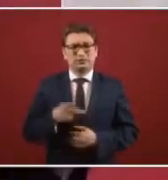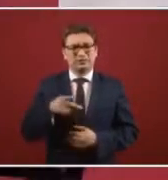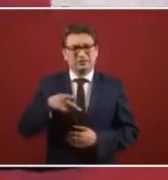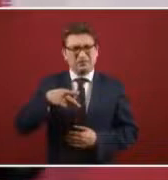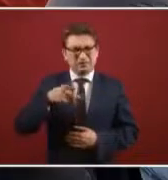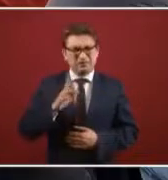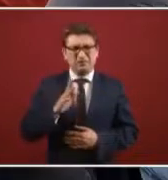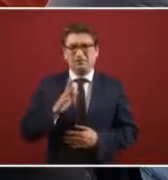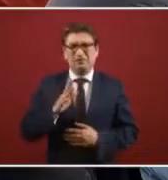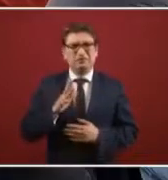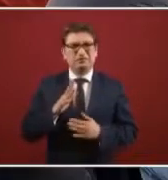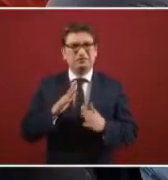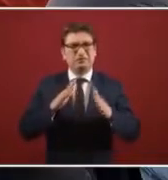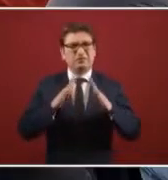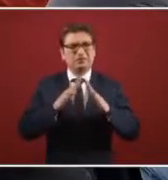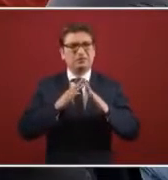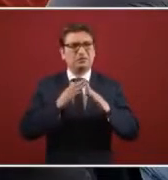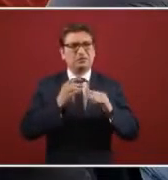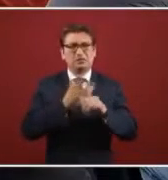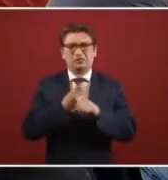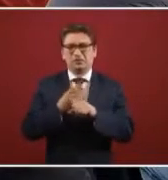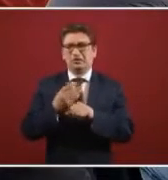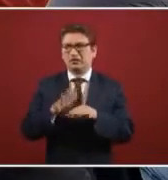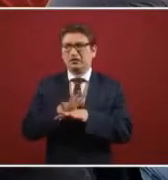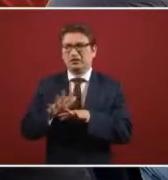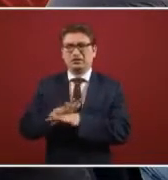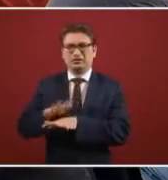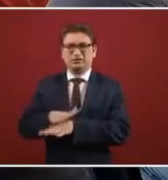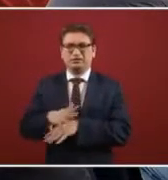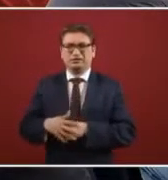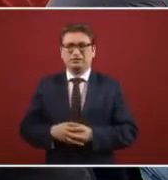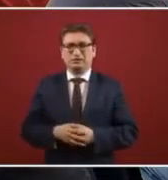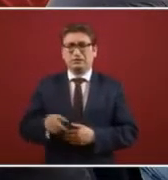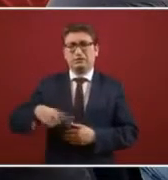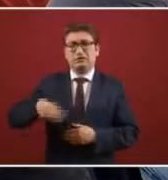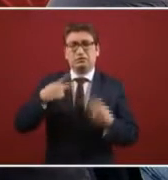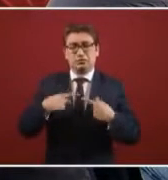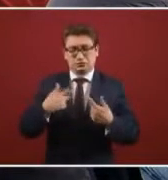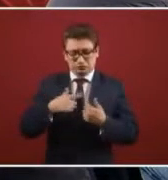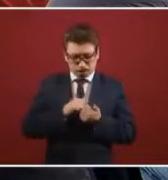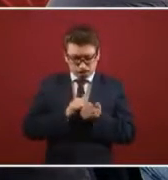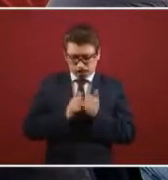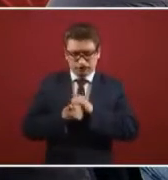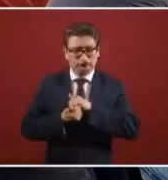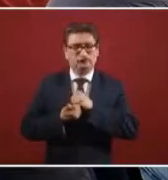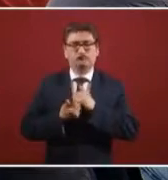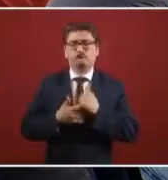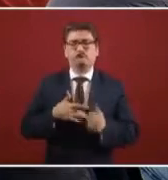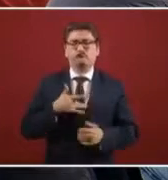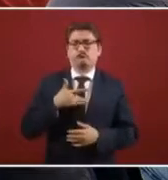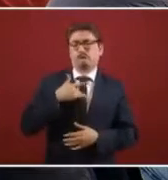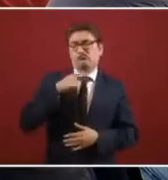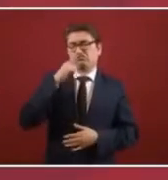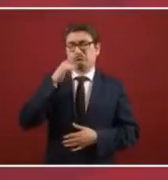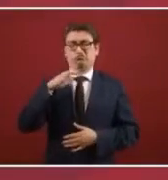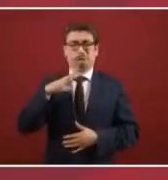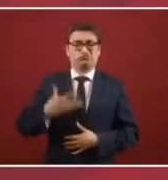cambiaban, But they used to se change. echaban a perder, They would become, se mareaban,